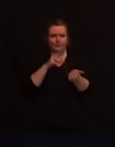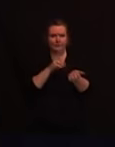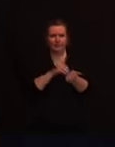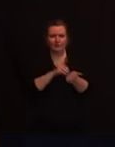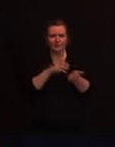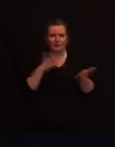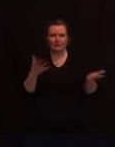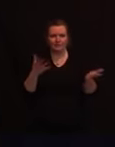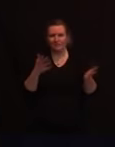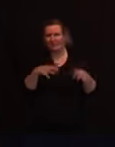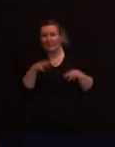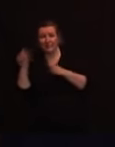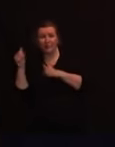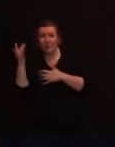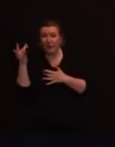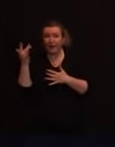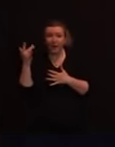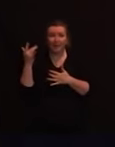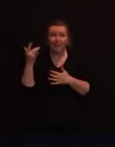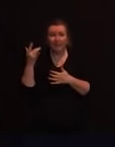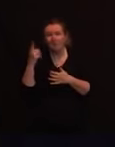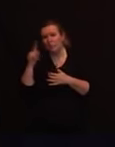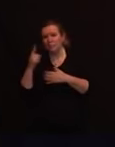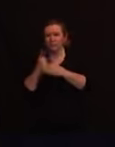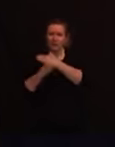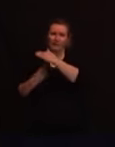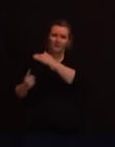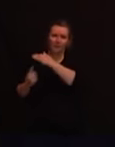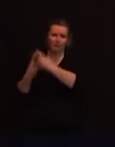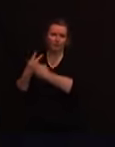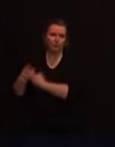leave to go on quarantine themselves and then come back.